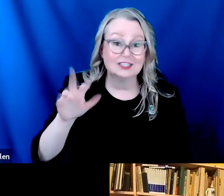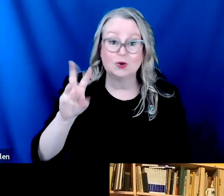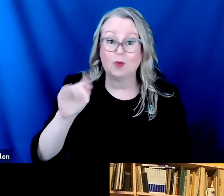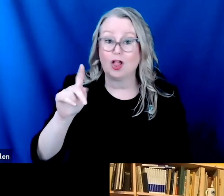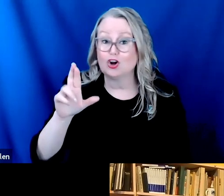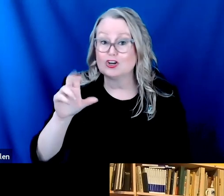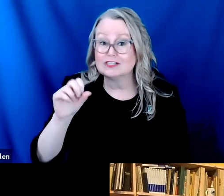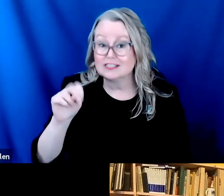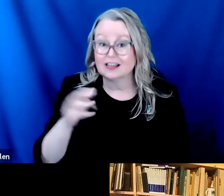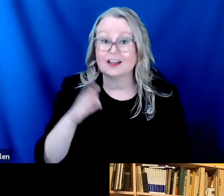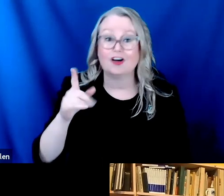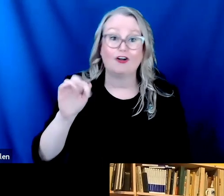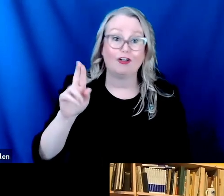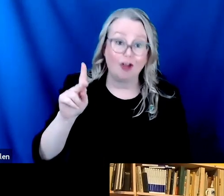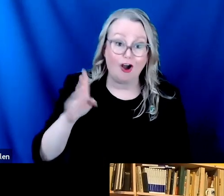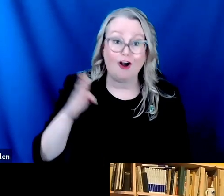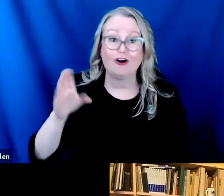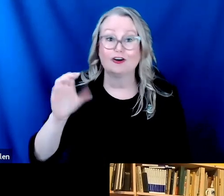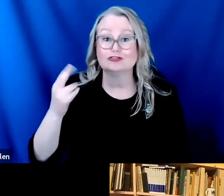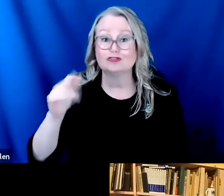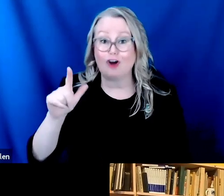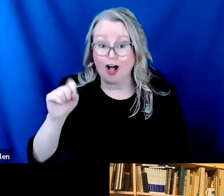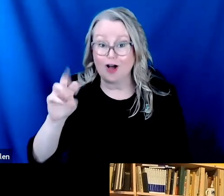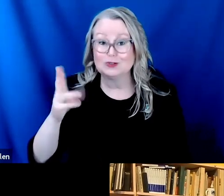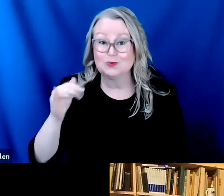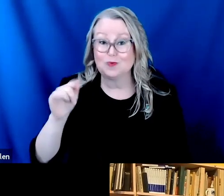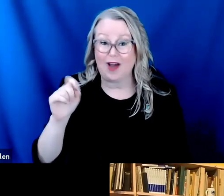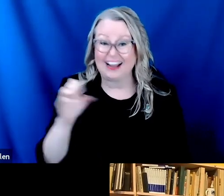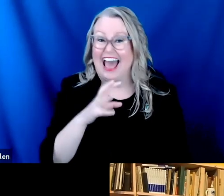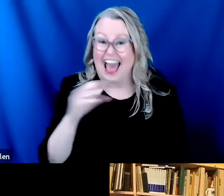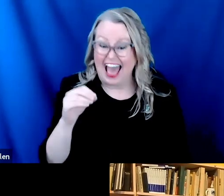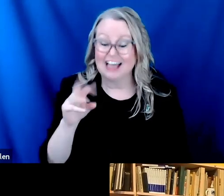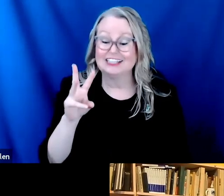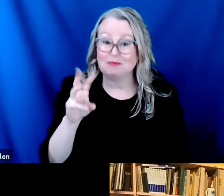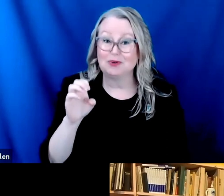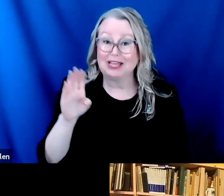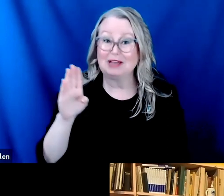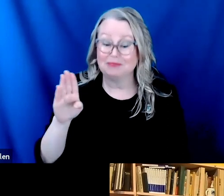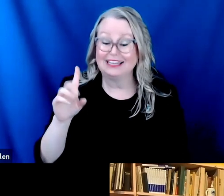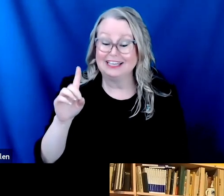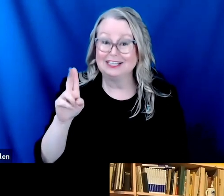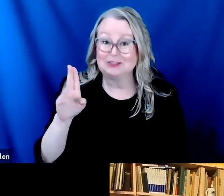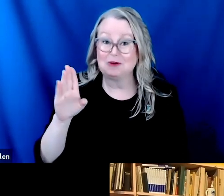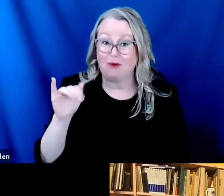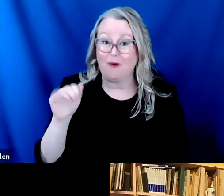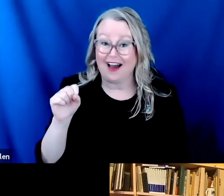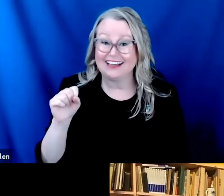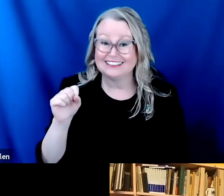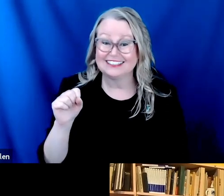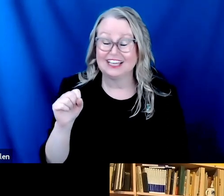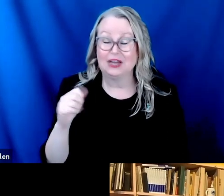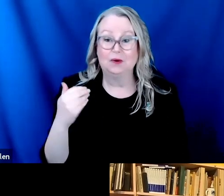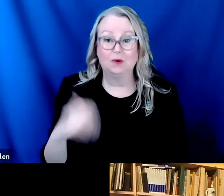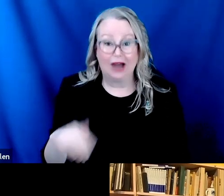artist Charles White, and of course, Du Bois, you were drawn to and attracted to a growing dynamic set